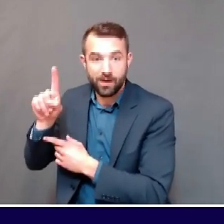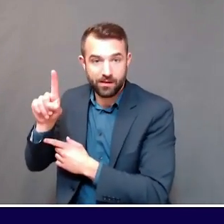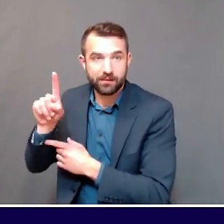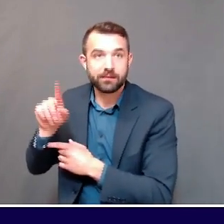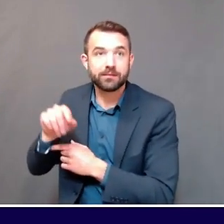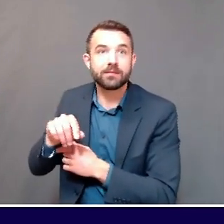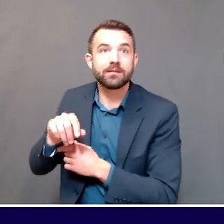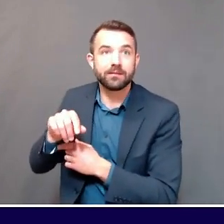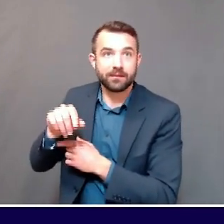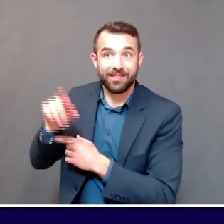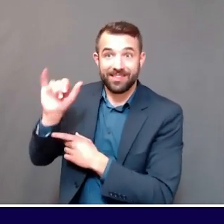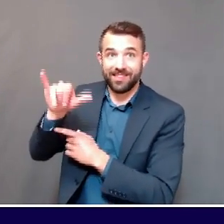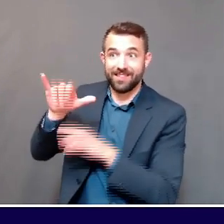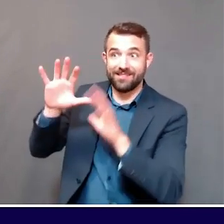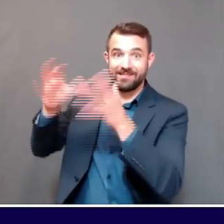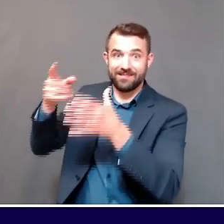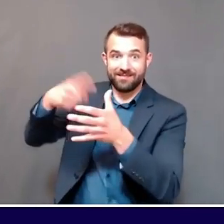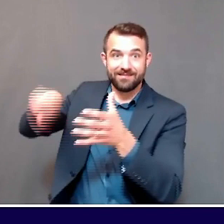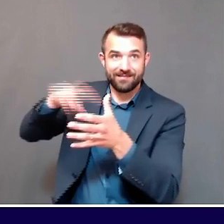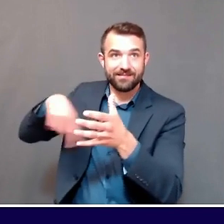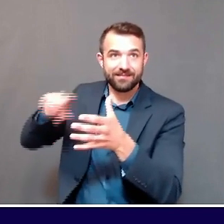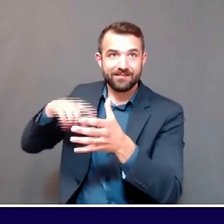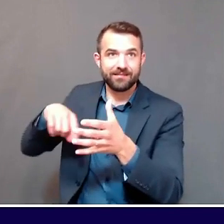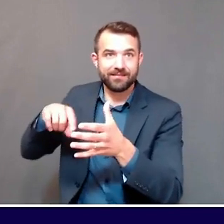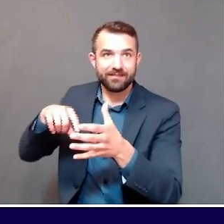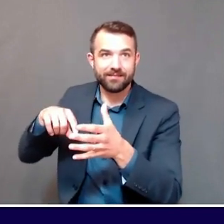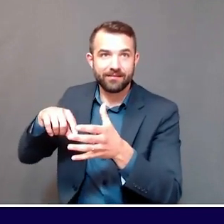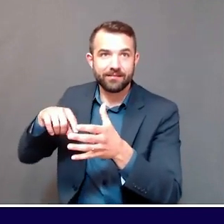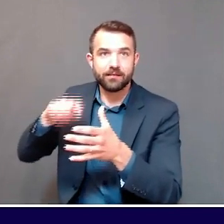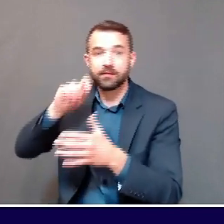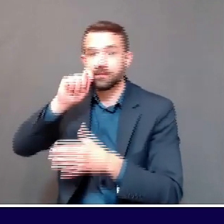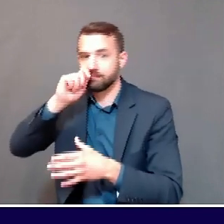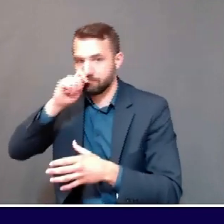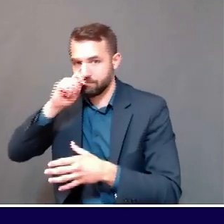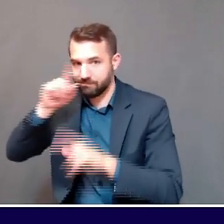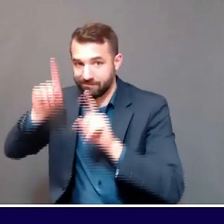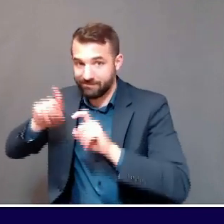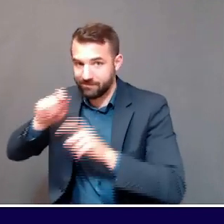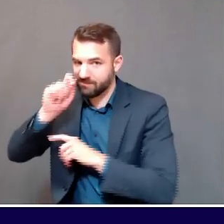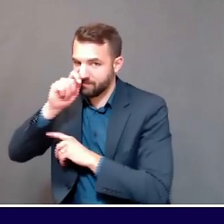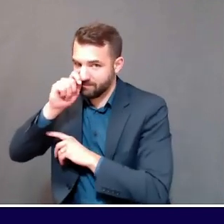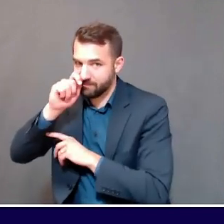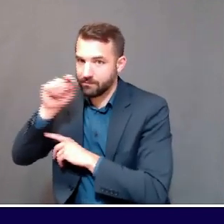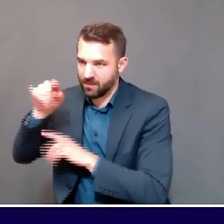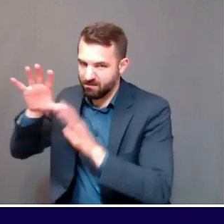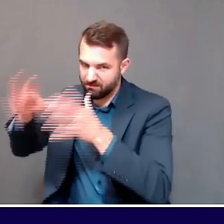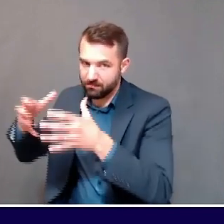55051, are tests that have been done by PCR, and